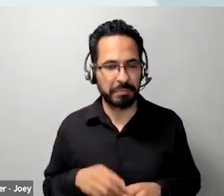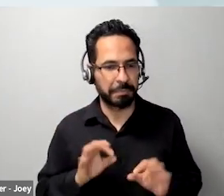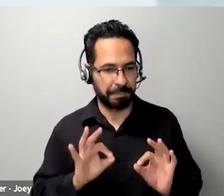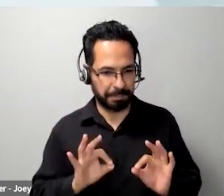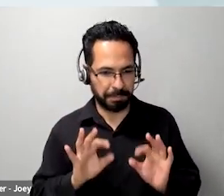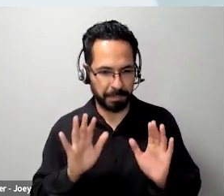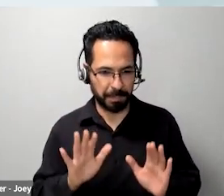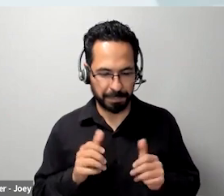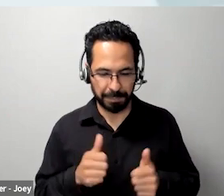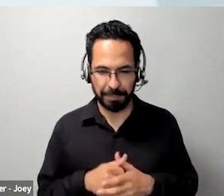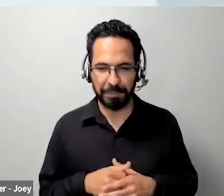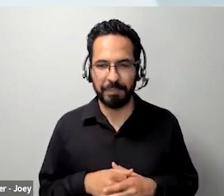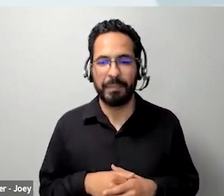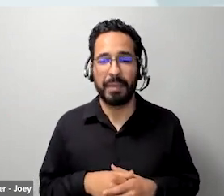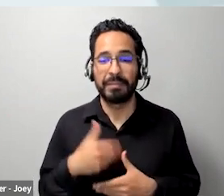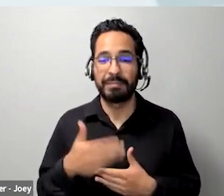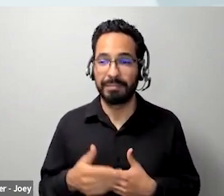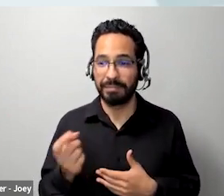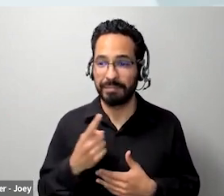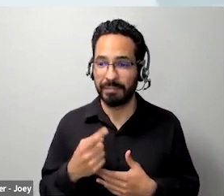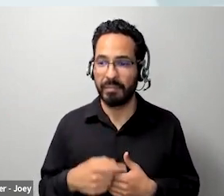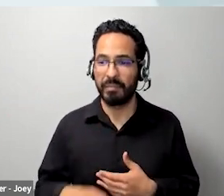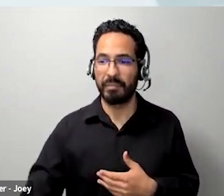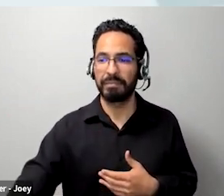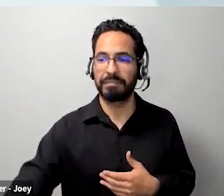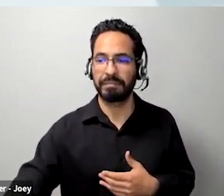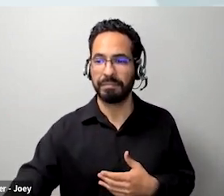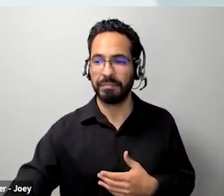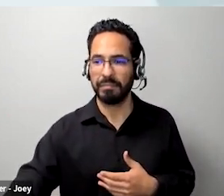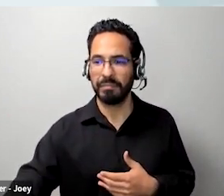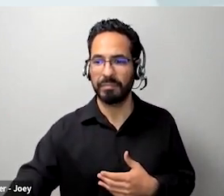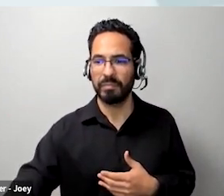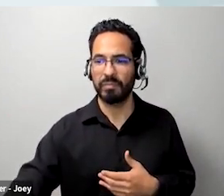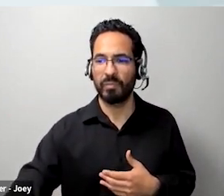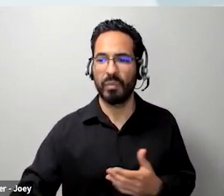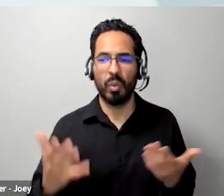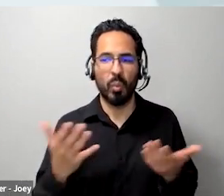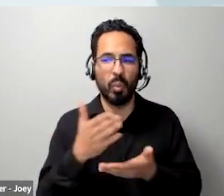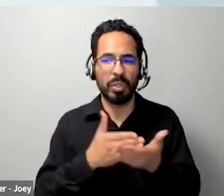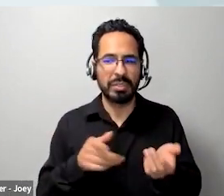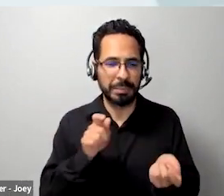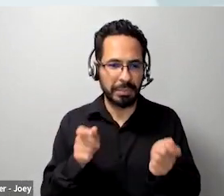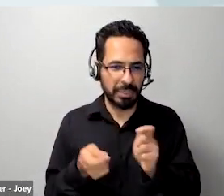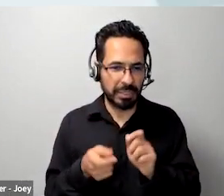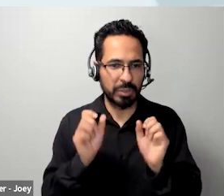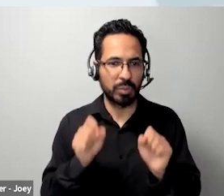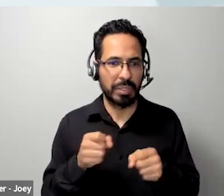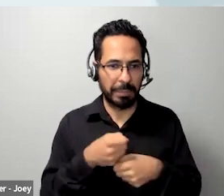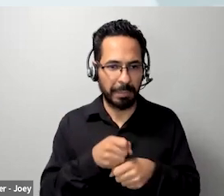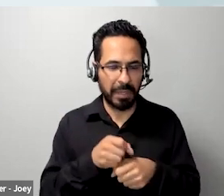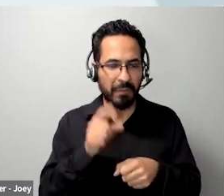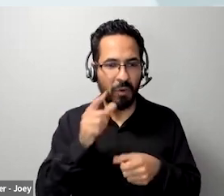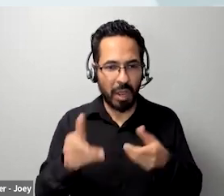Okay. The next question is, what are changes that can be made in hiring practices to shift the responsibility of